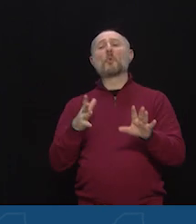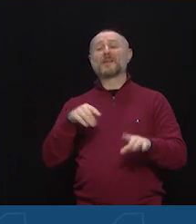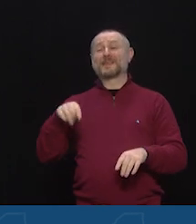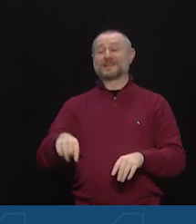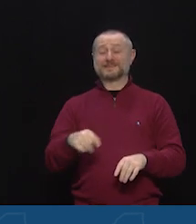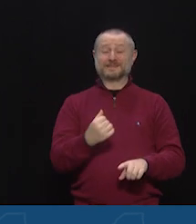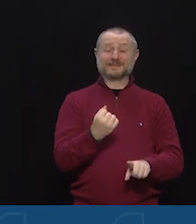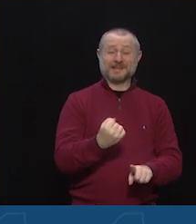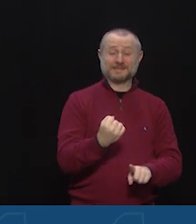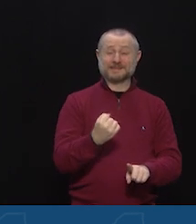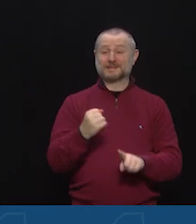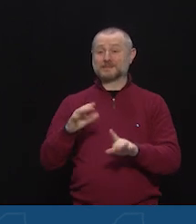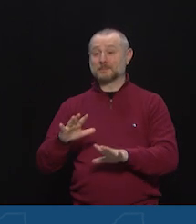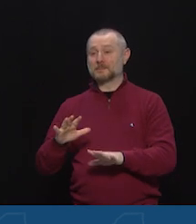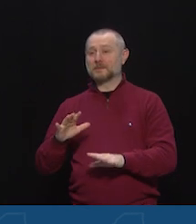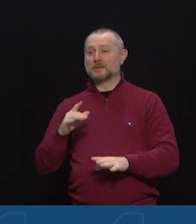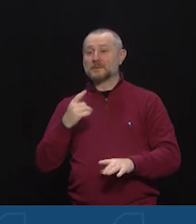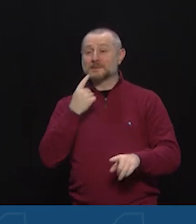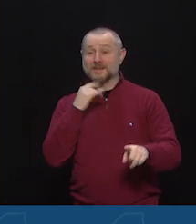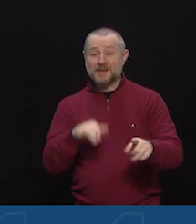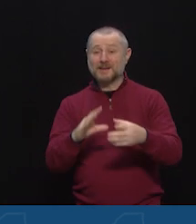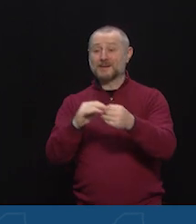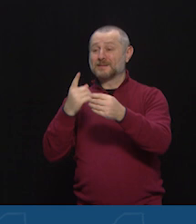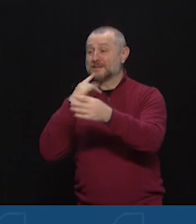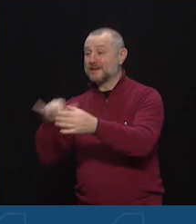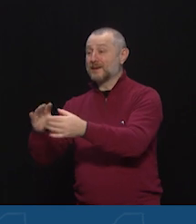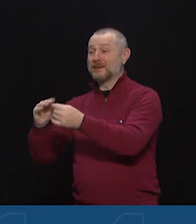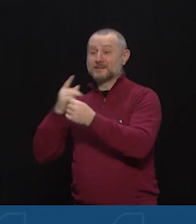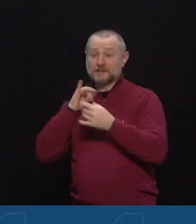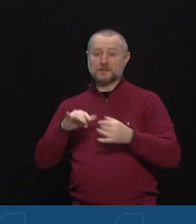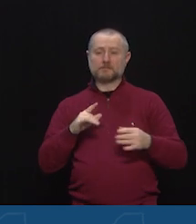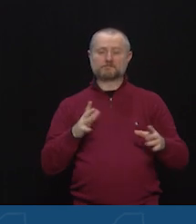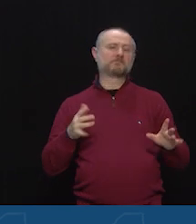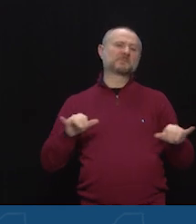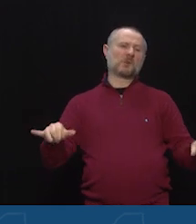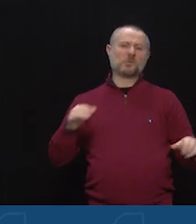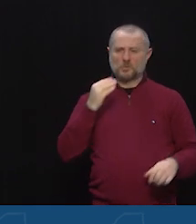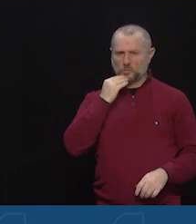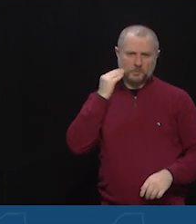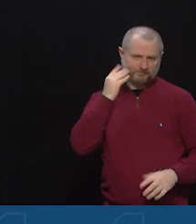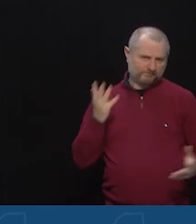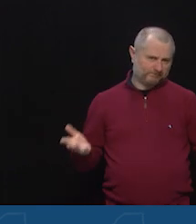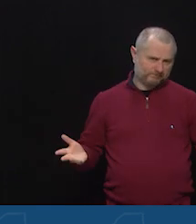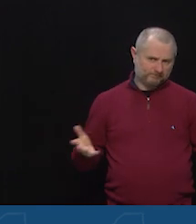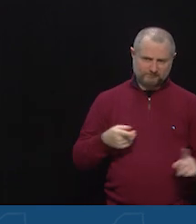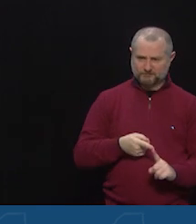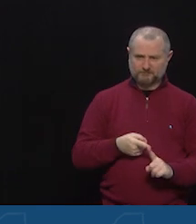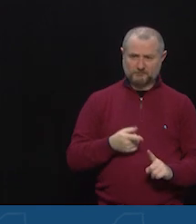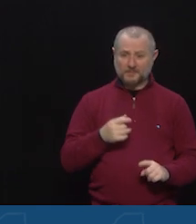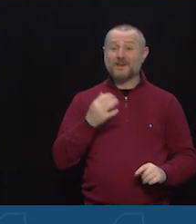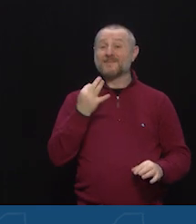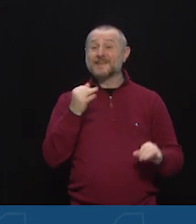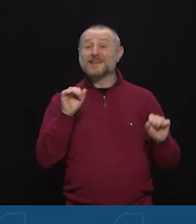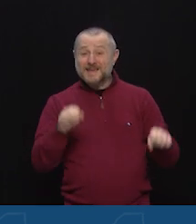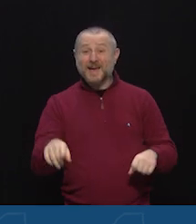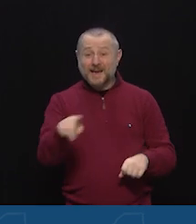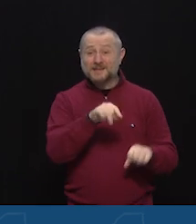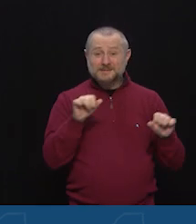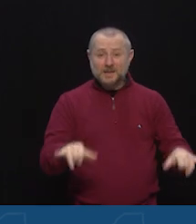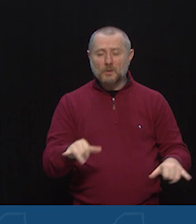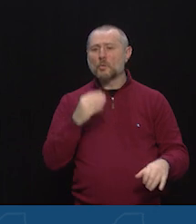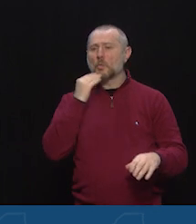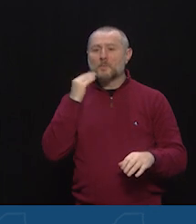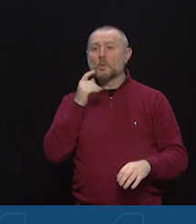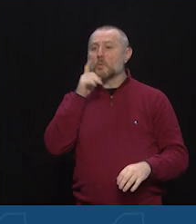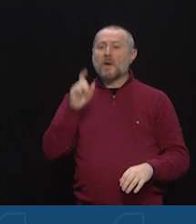governor said, as the commissioner says, if you can avoid travel, please avoid, do so. Avoid unnecessary travel,